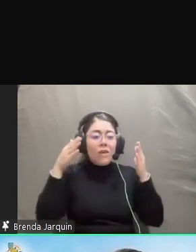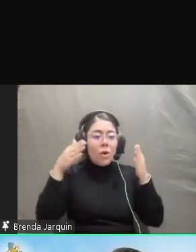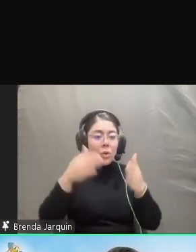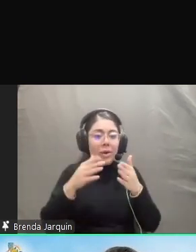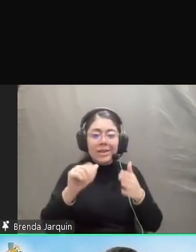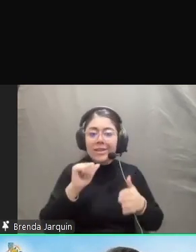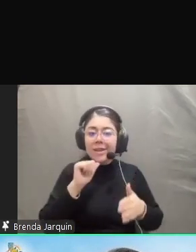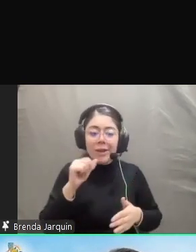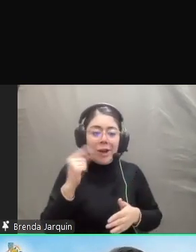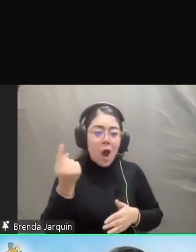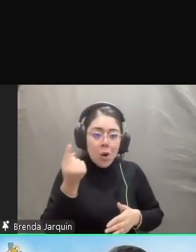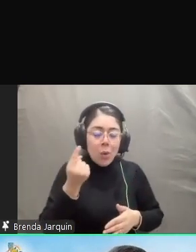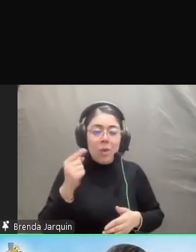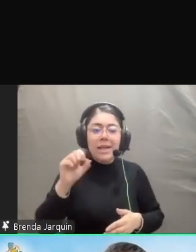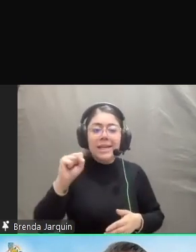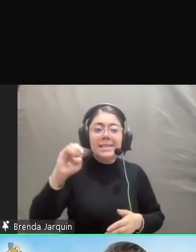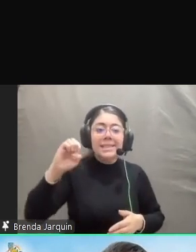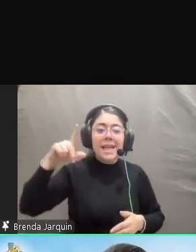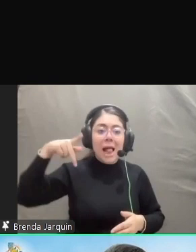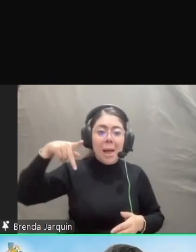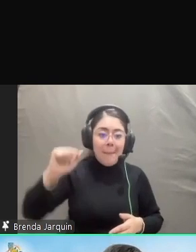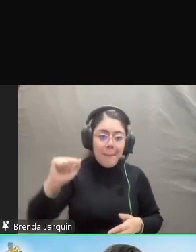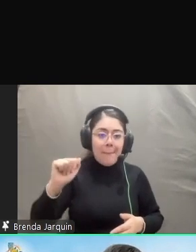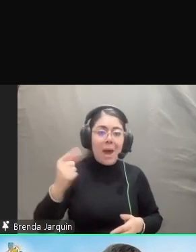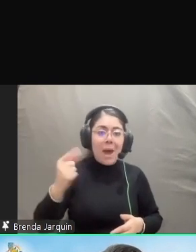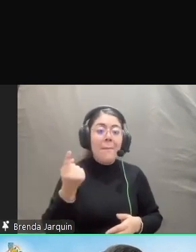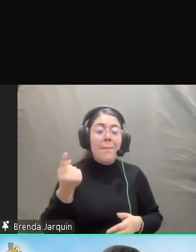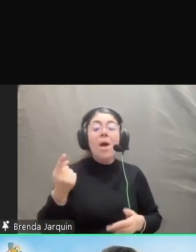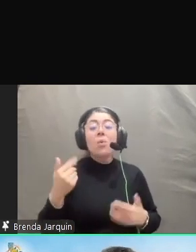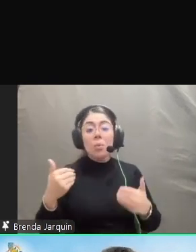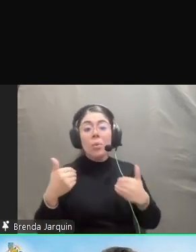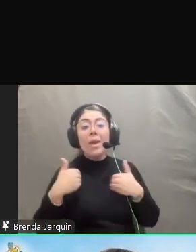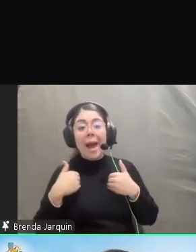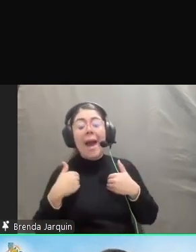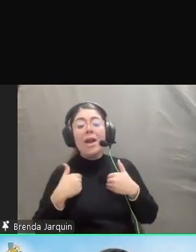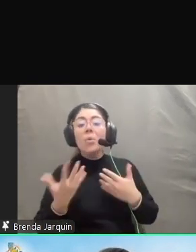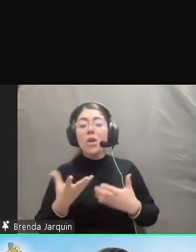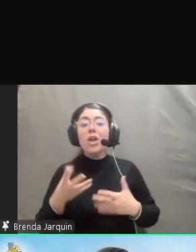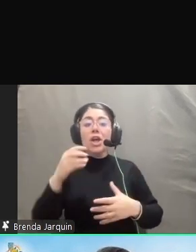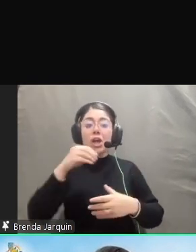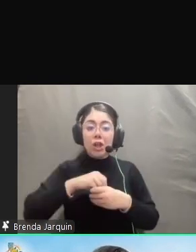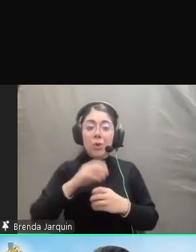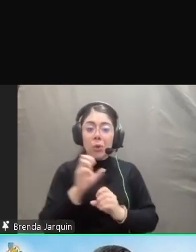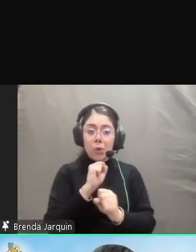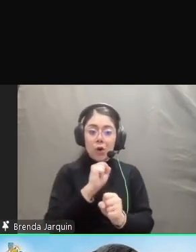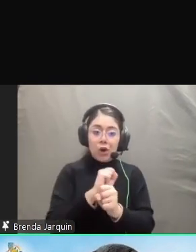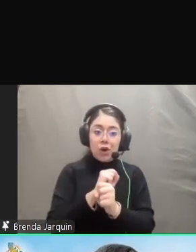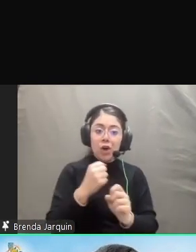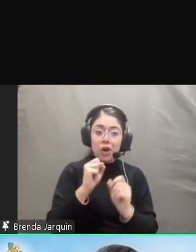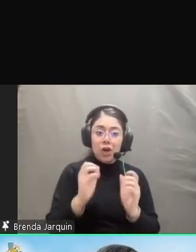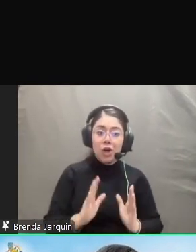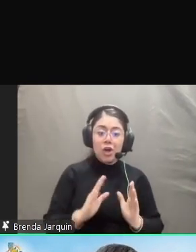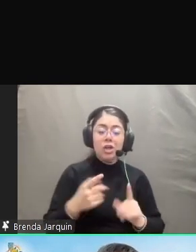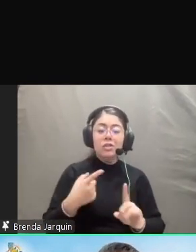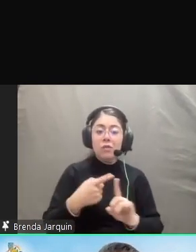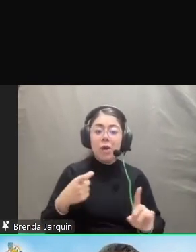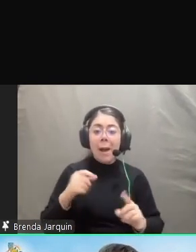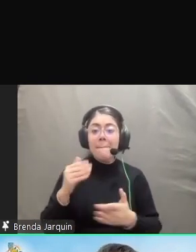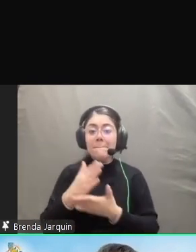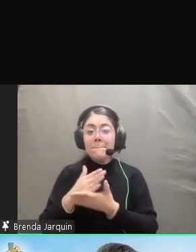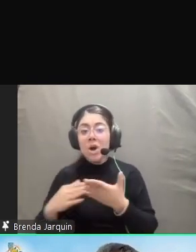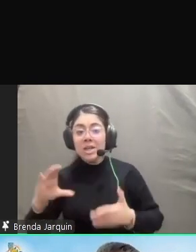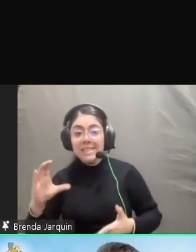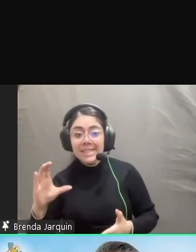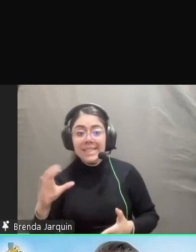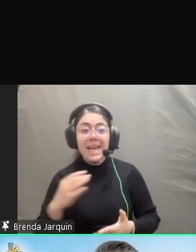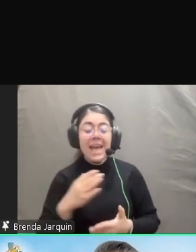We included leaders from both Part C and Part B within individual school districts. And